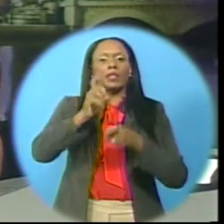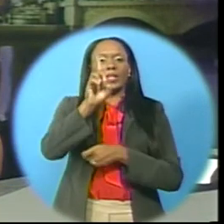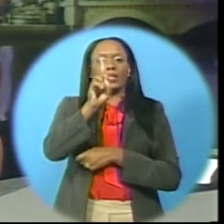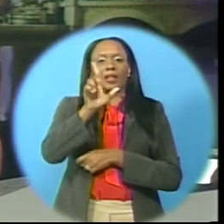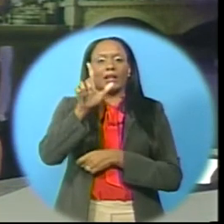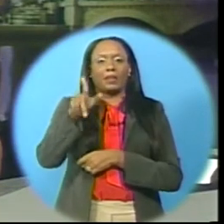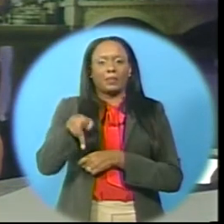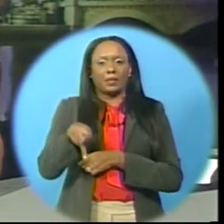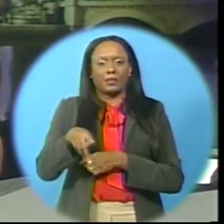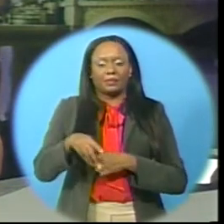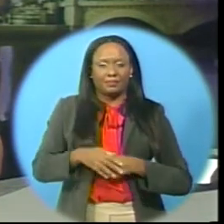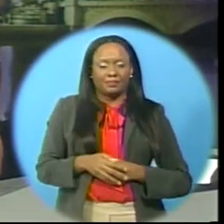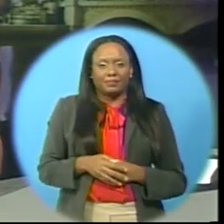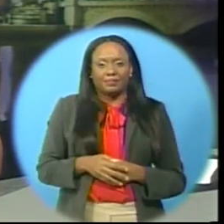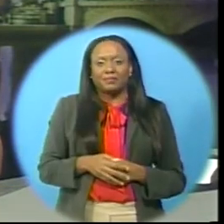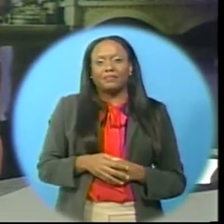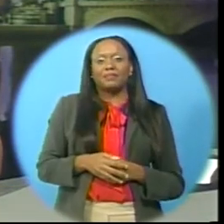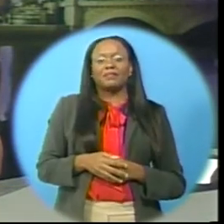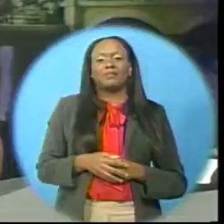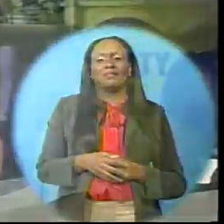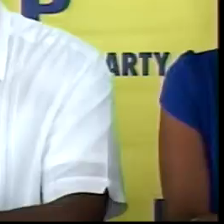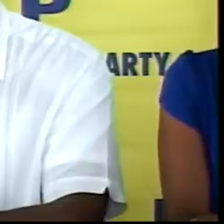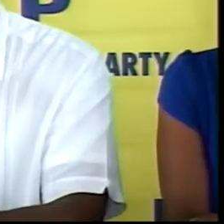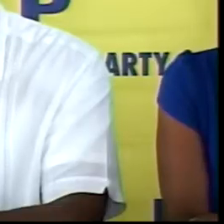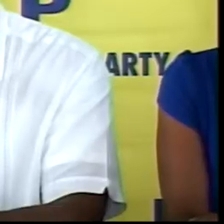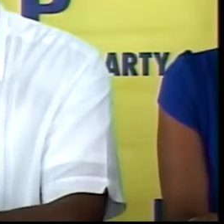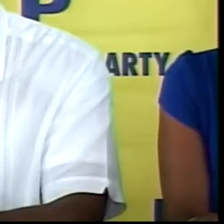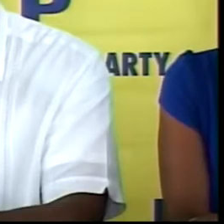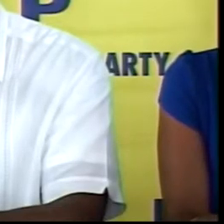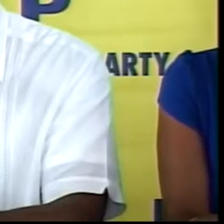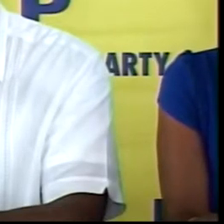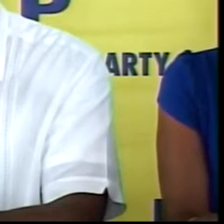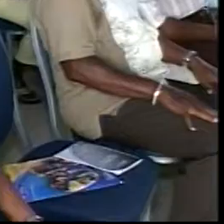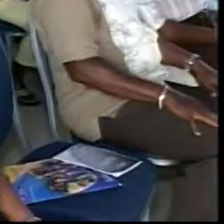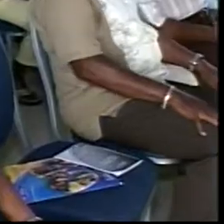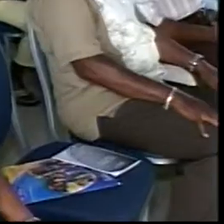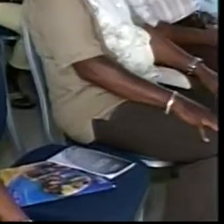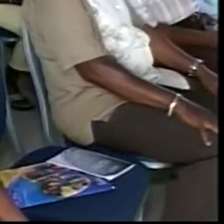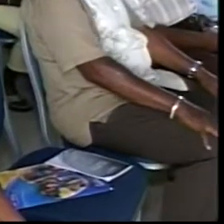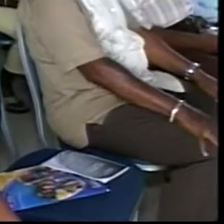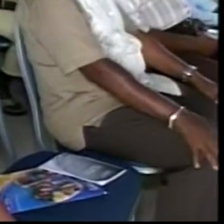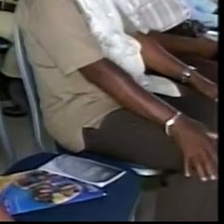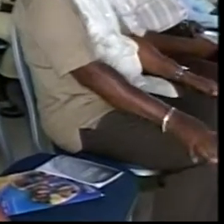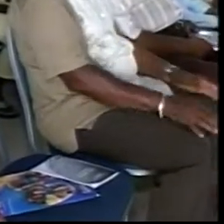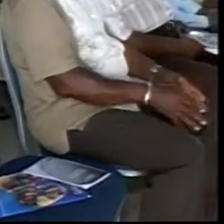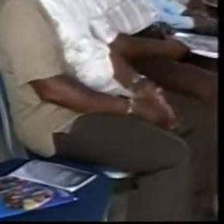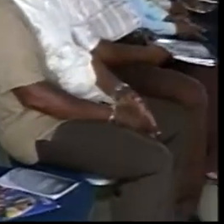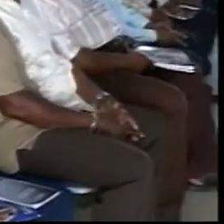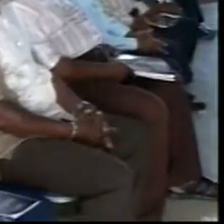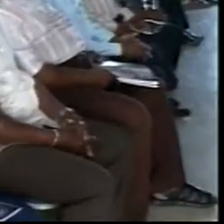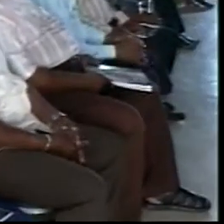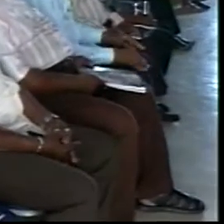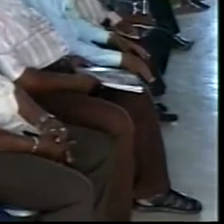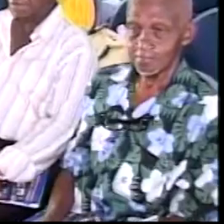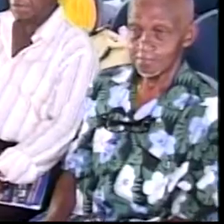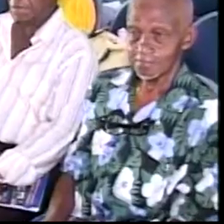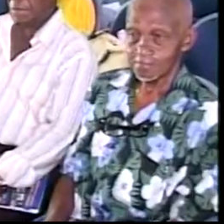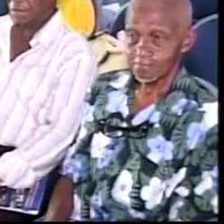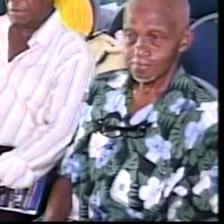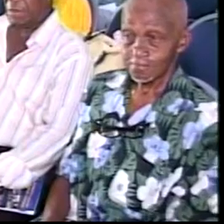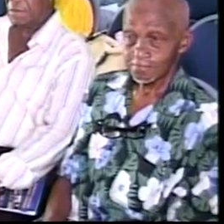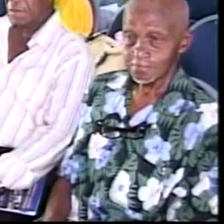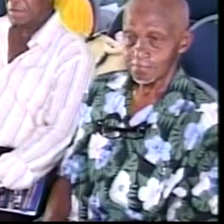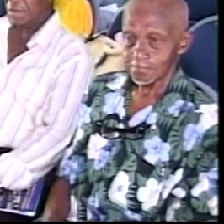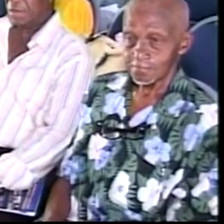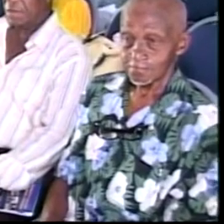Democratic Labour Party. He was re-elected unopposed as president during the party's 60th annual general conference. Also elected as